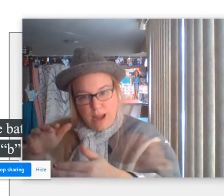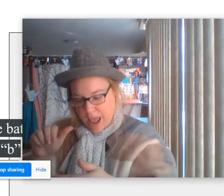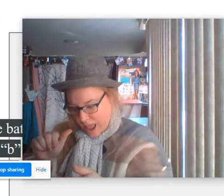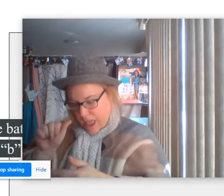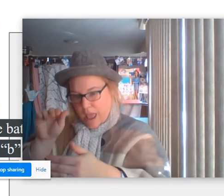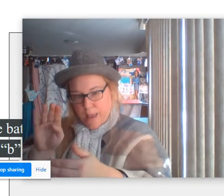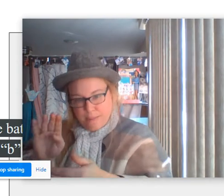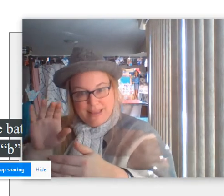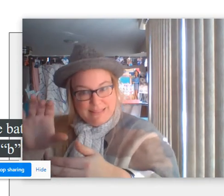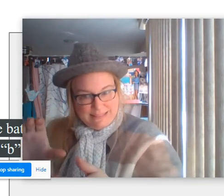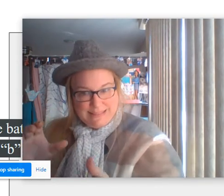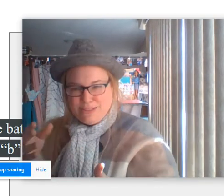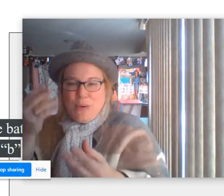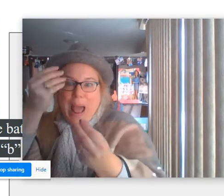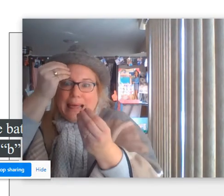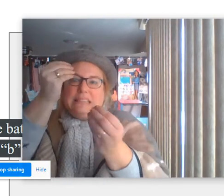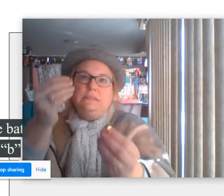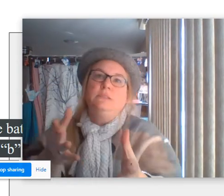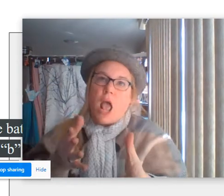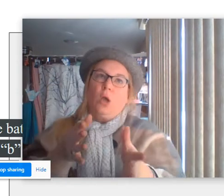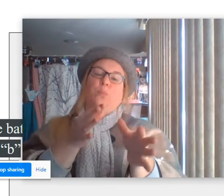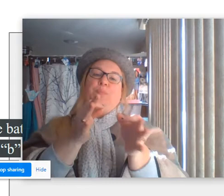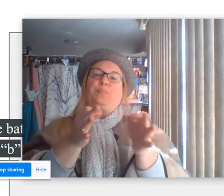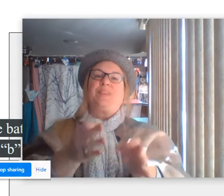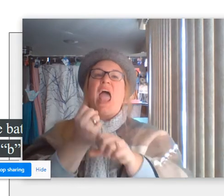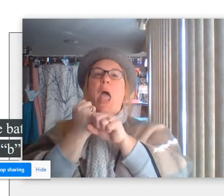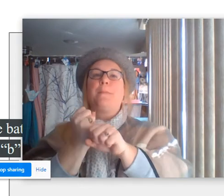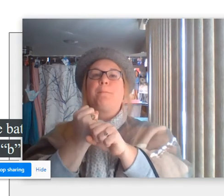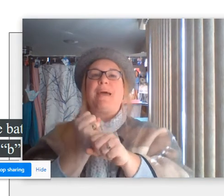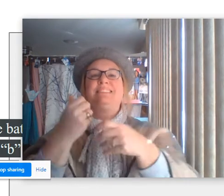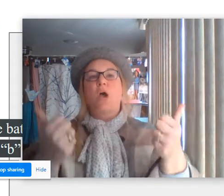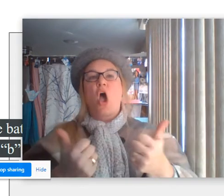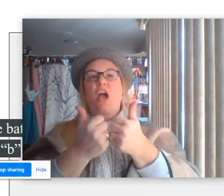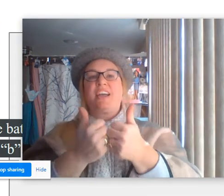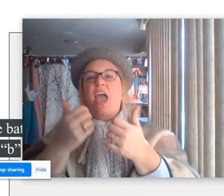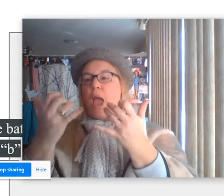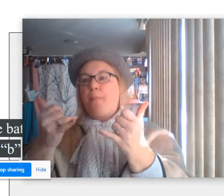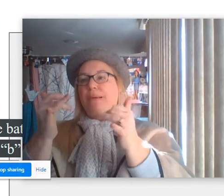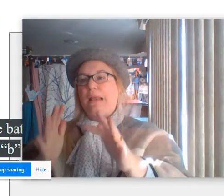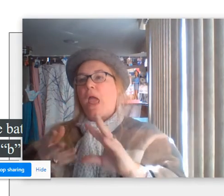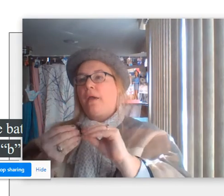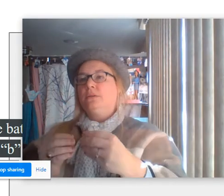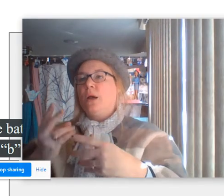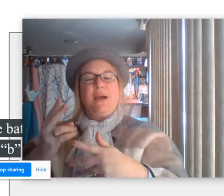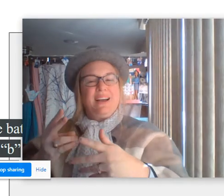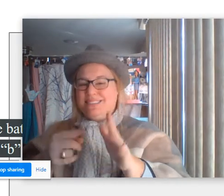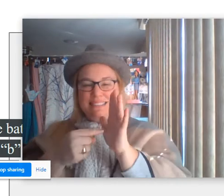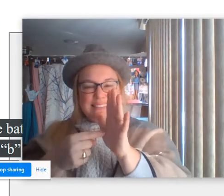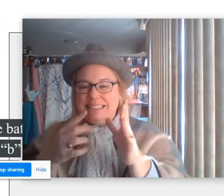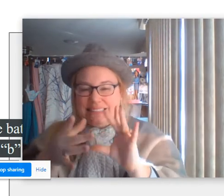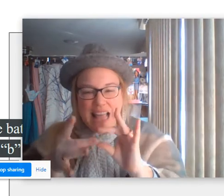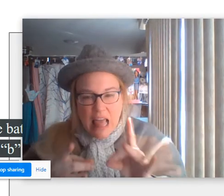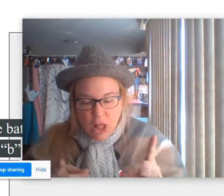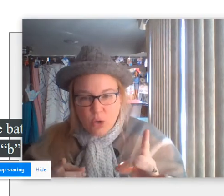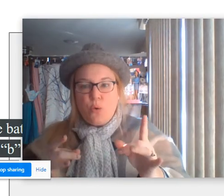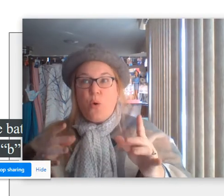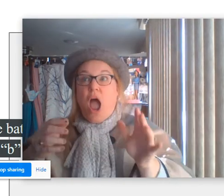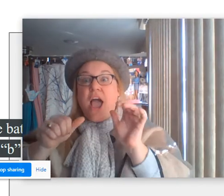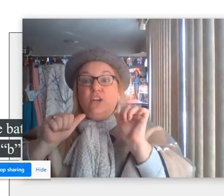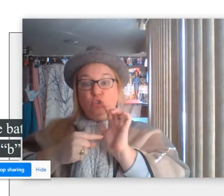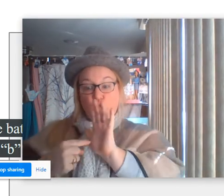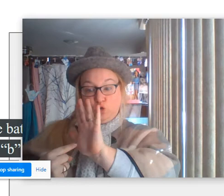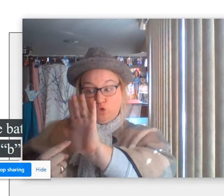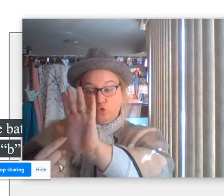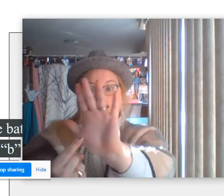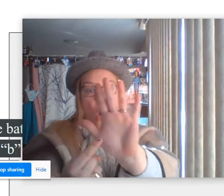I didn't tell you that there was a baseball player. I pantomimed it and I showed you and I painted that picture. I used eye gaze to